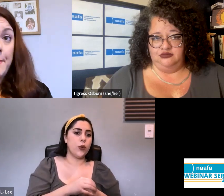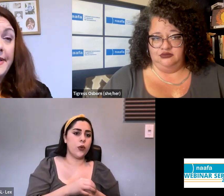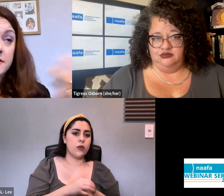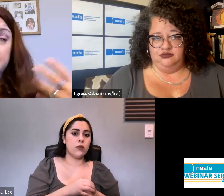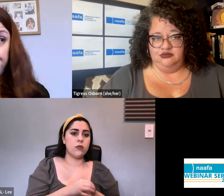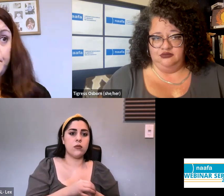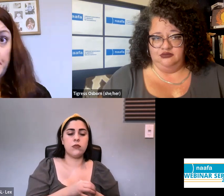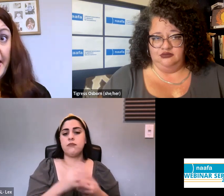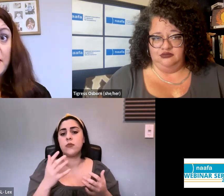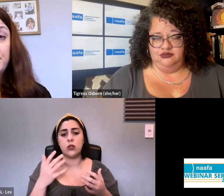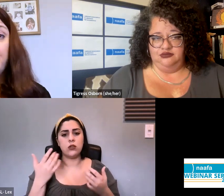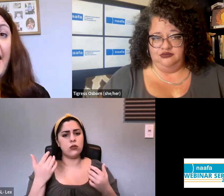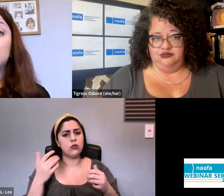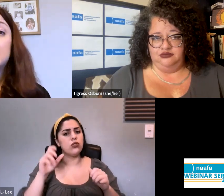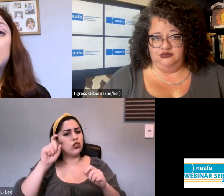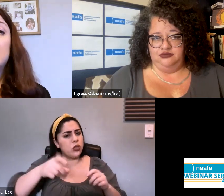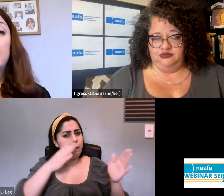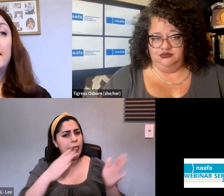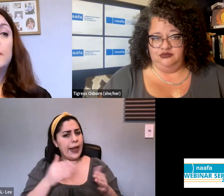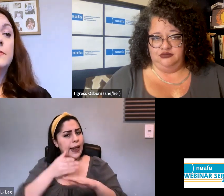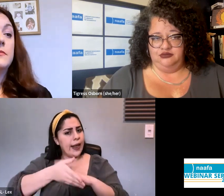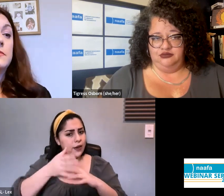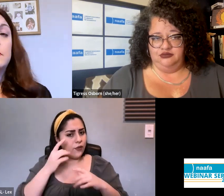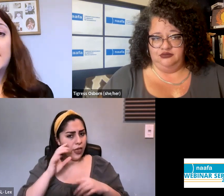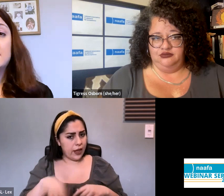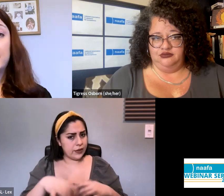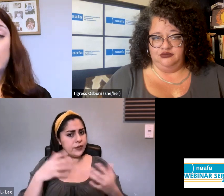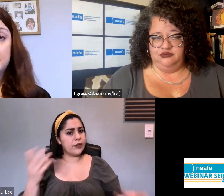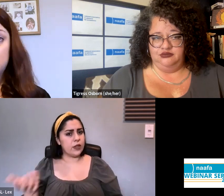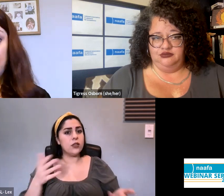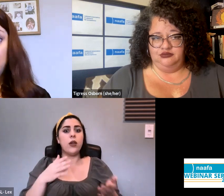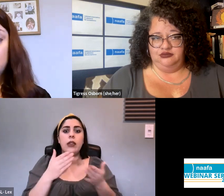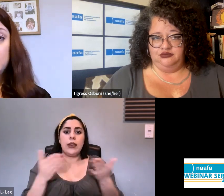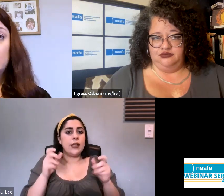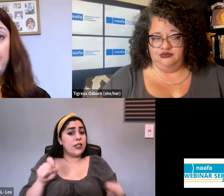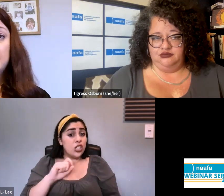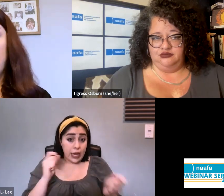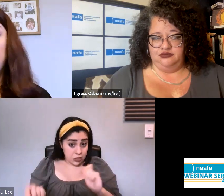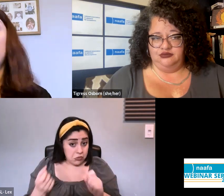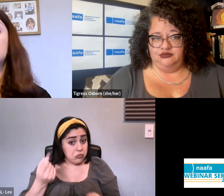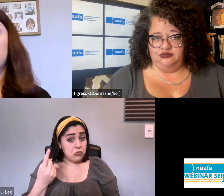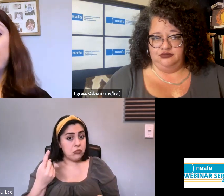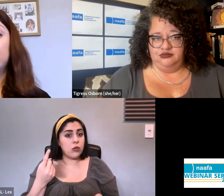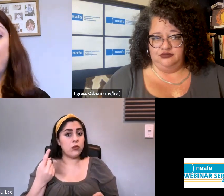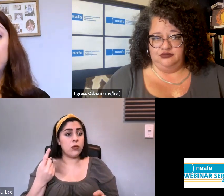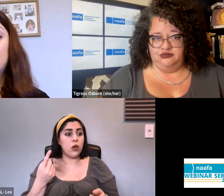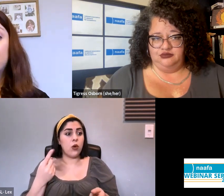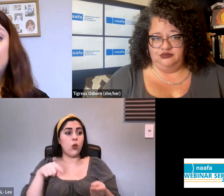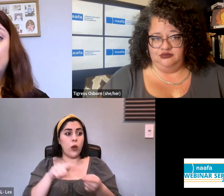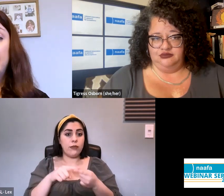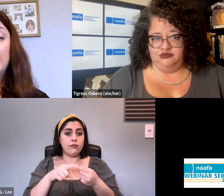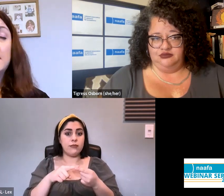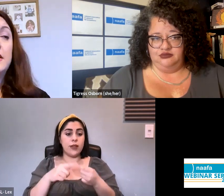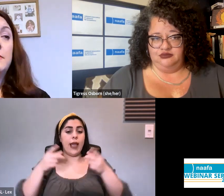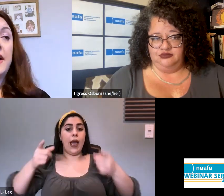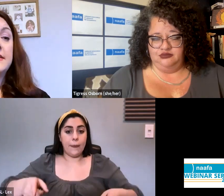something happens, plan for that. Things can always change when the time comes by your family if